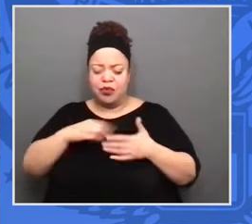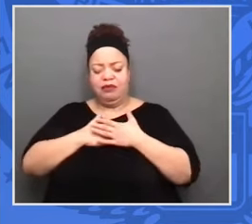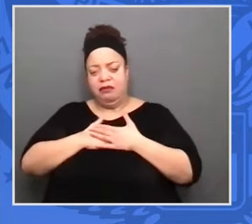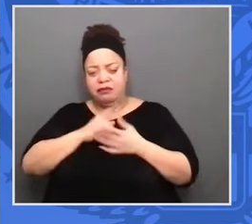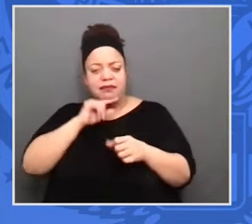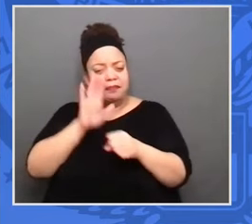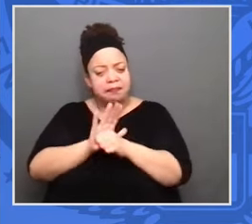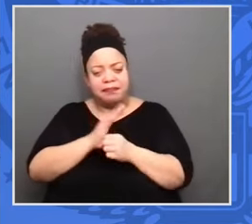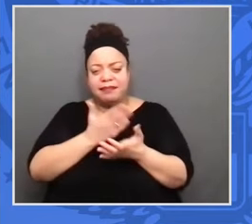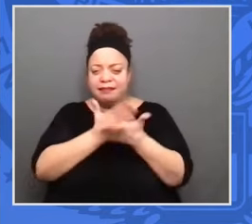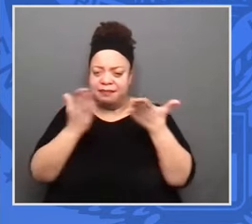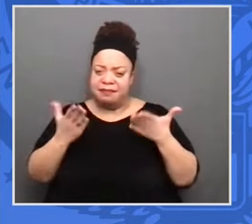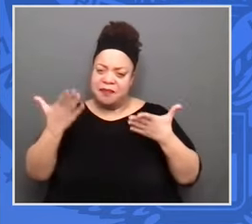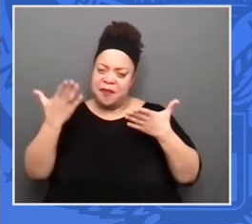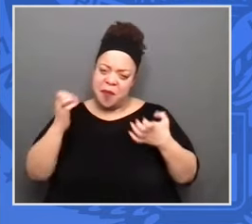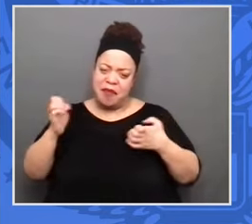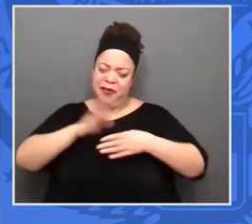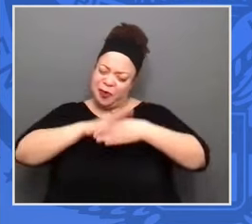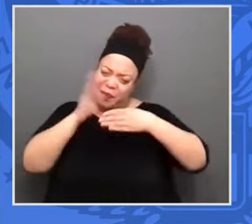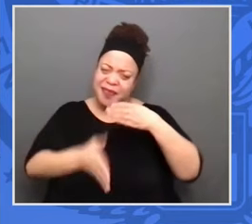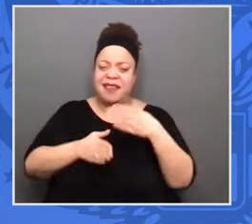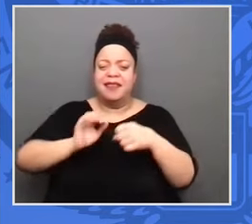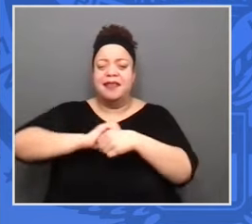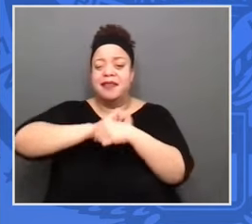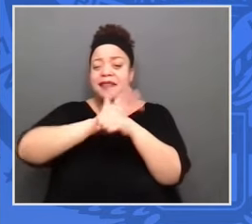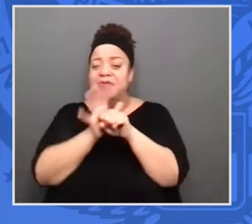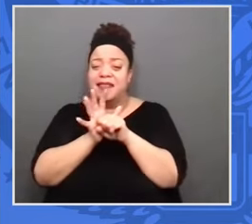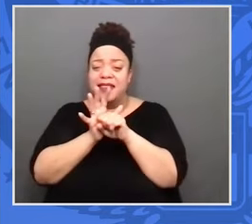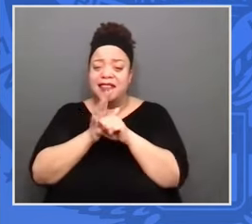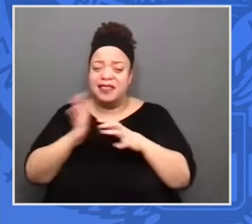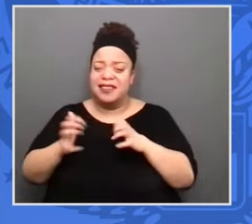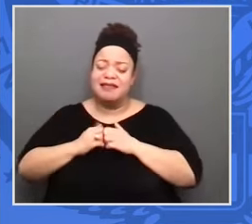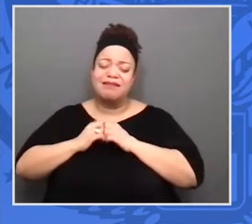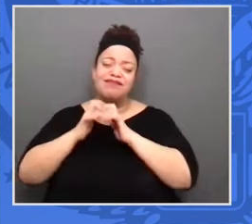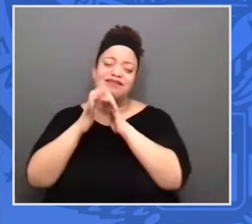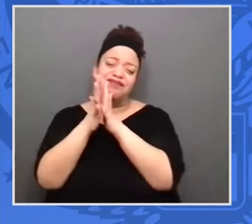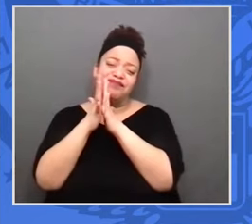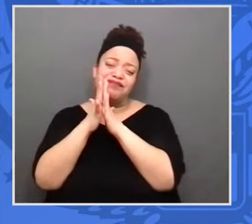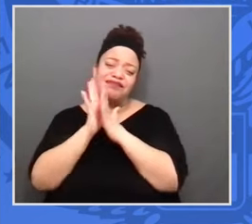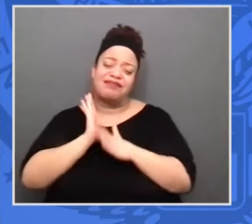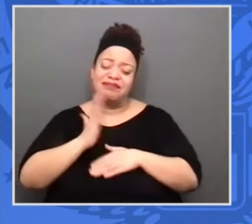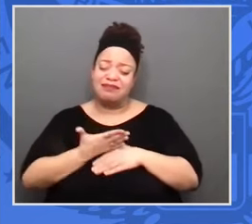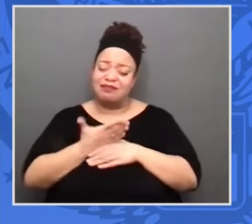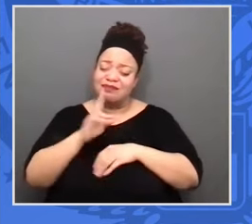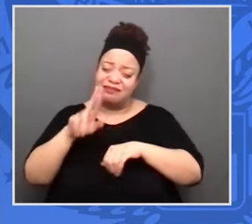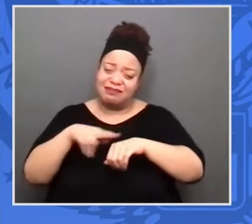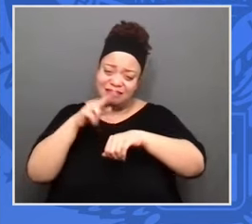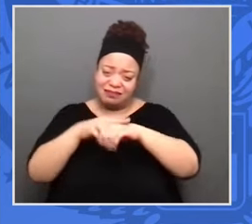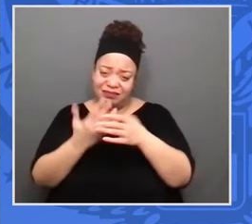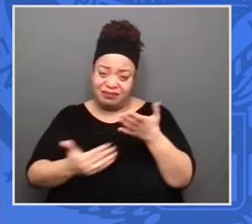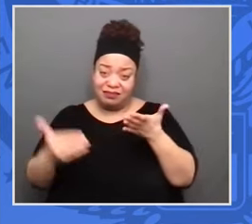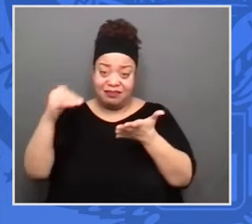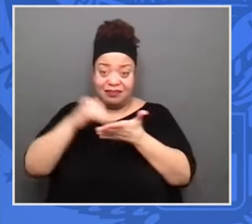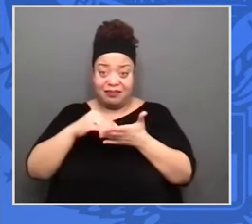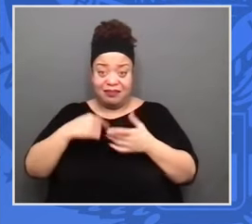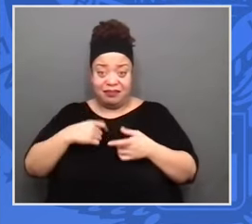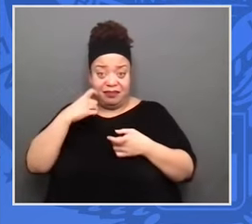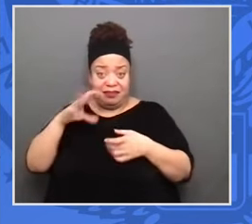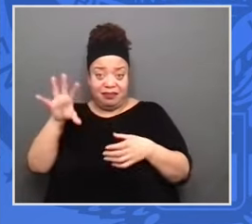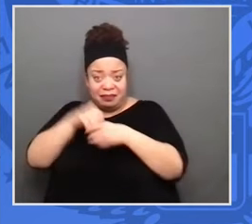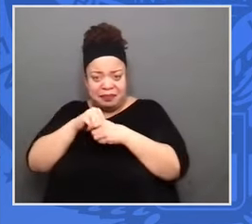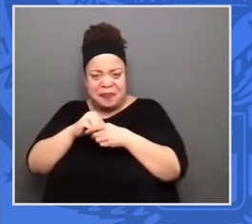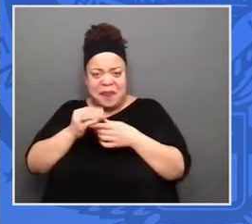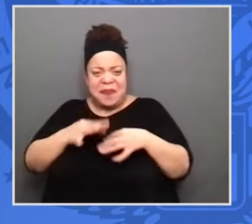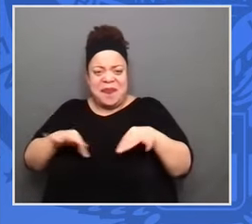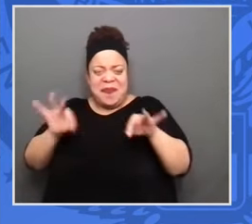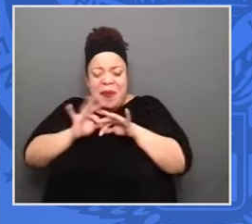earlier today, we took part in some of the most important moments in the continuing evolution of our democracy, from the swearing-in ceremony, to